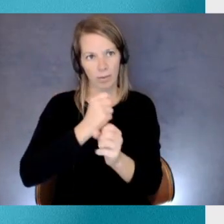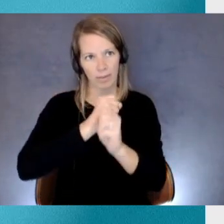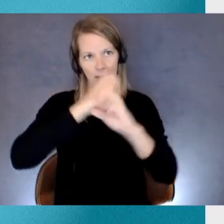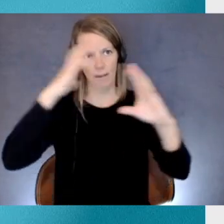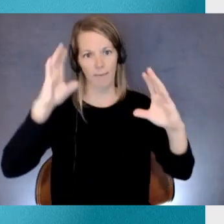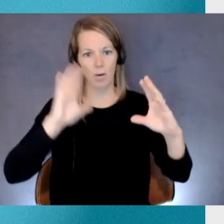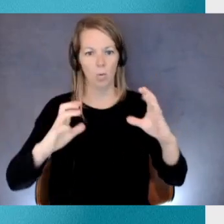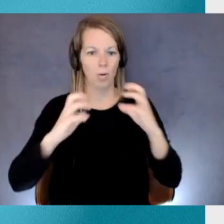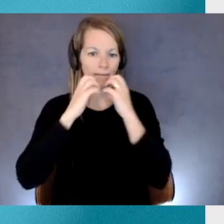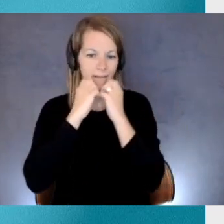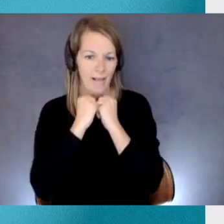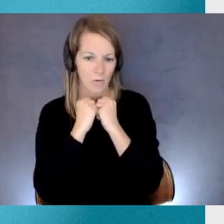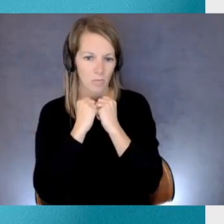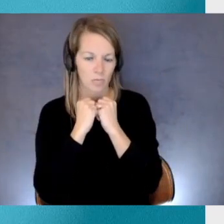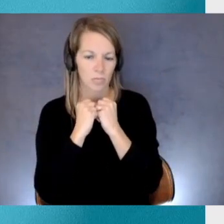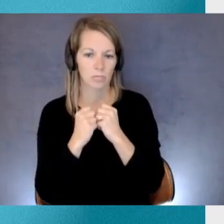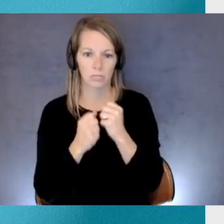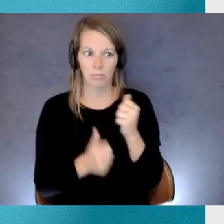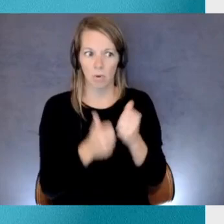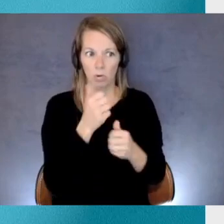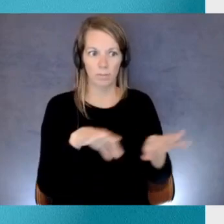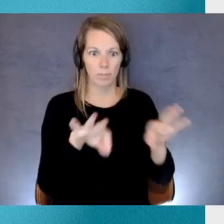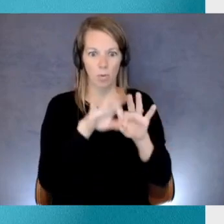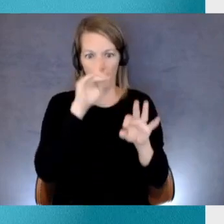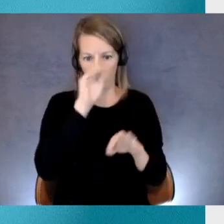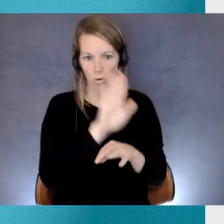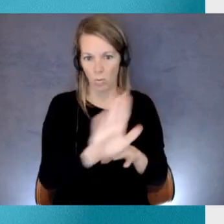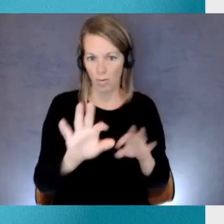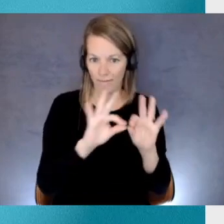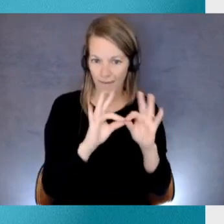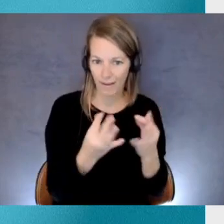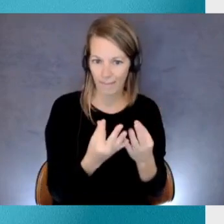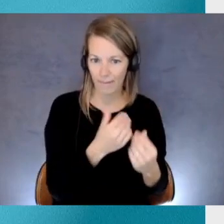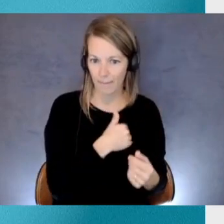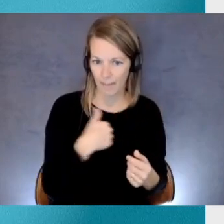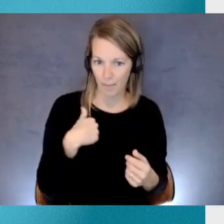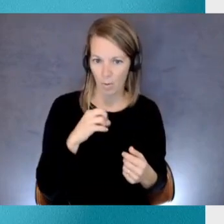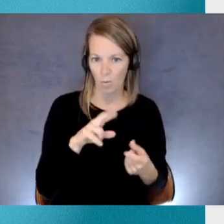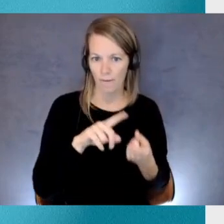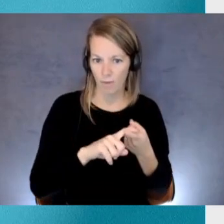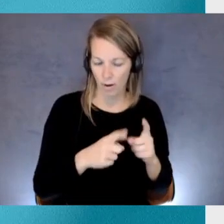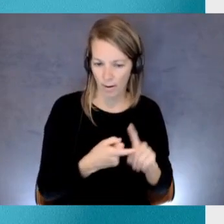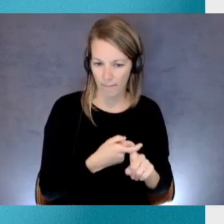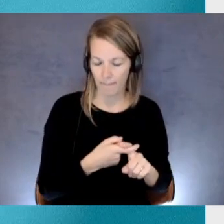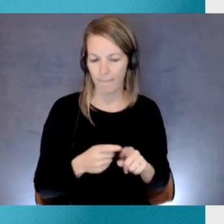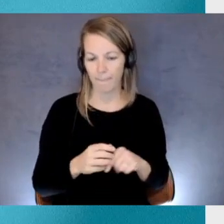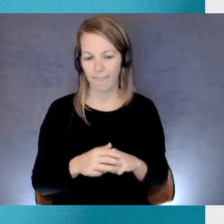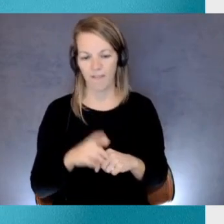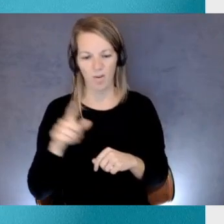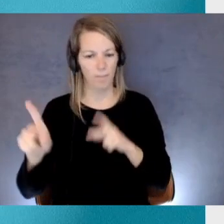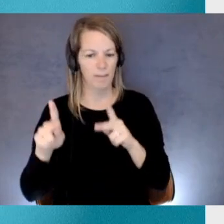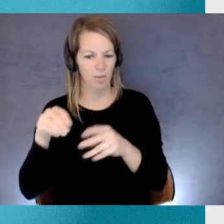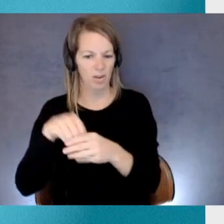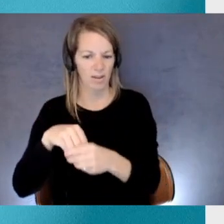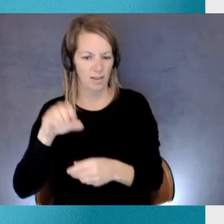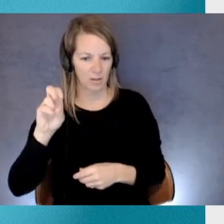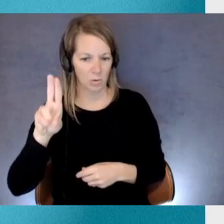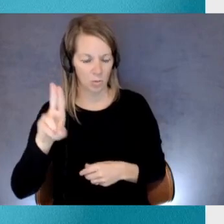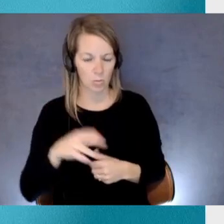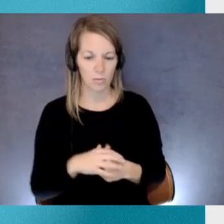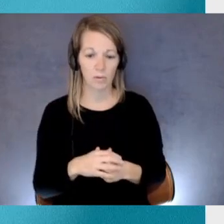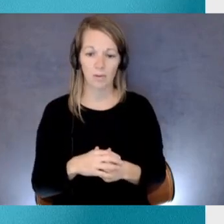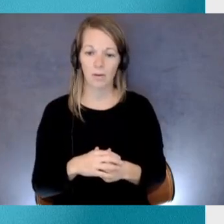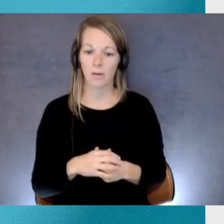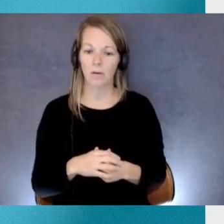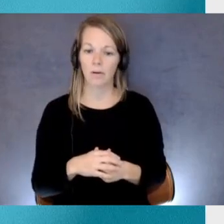values. What is most important to your family member or friend? This is for family members of people who are in the ICU. again, kind of